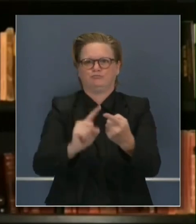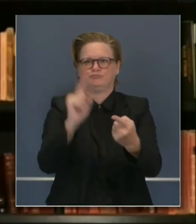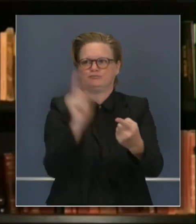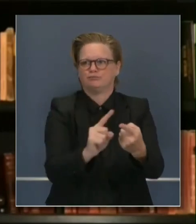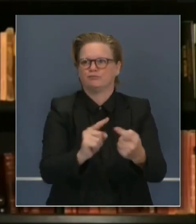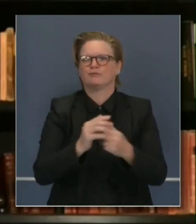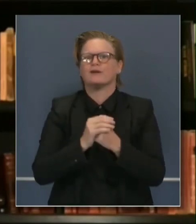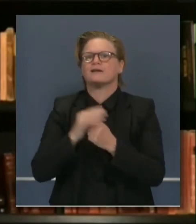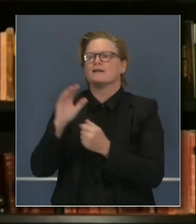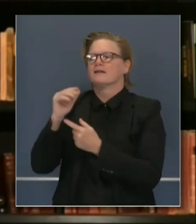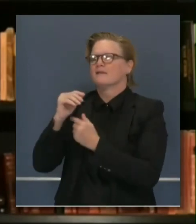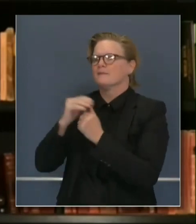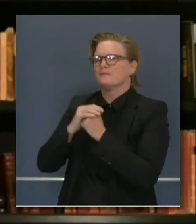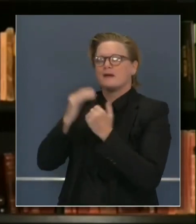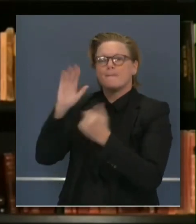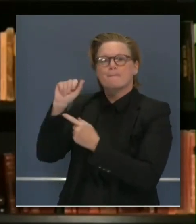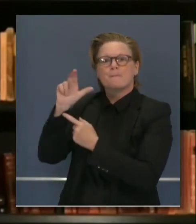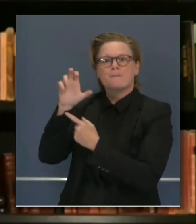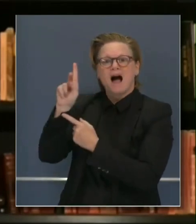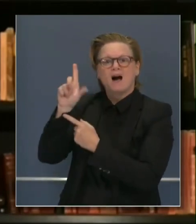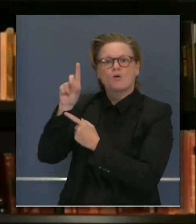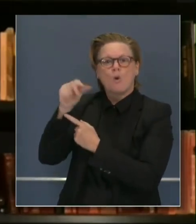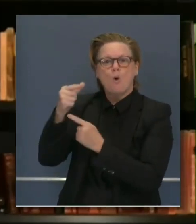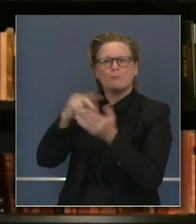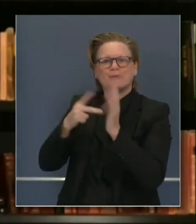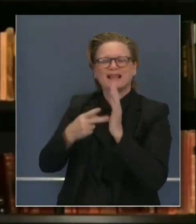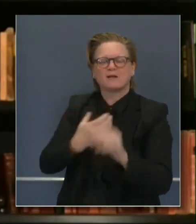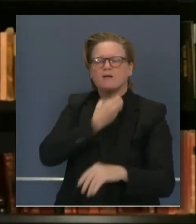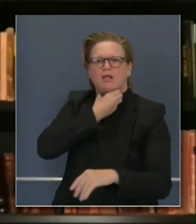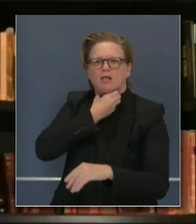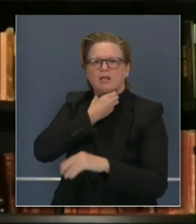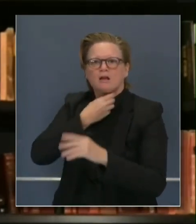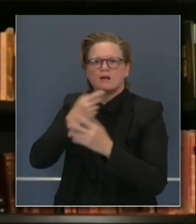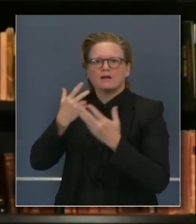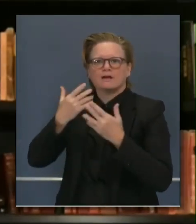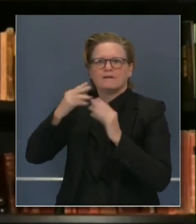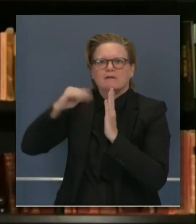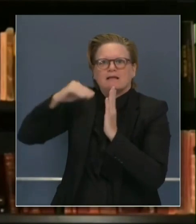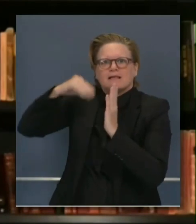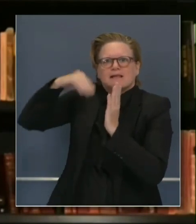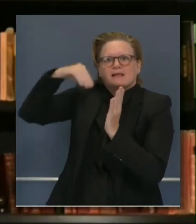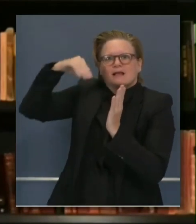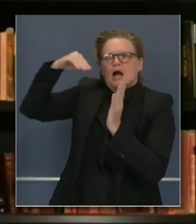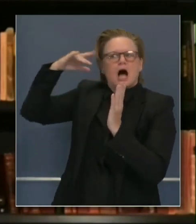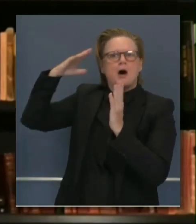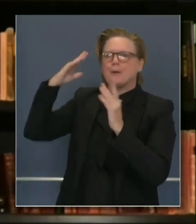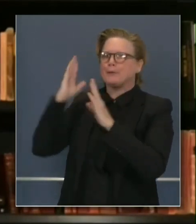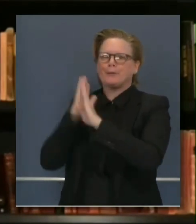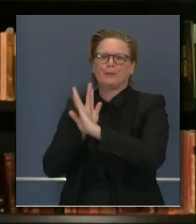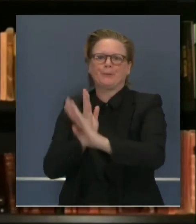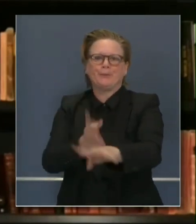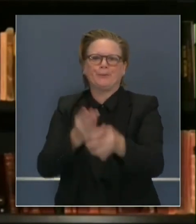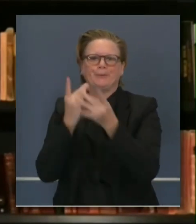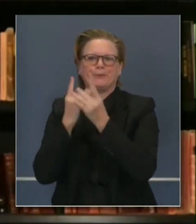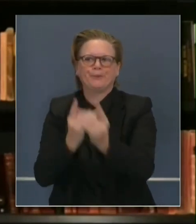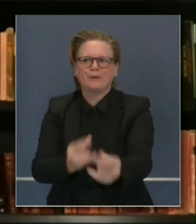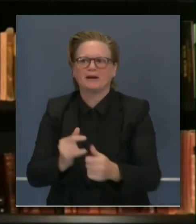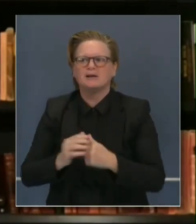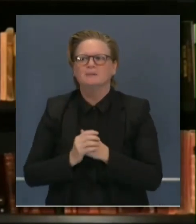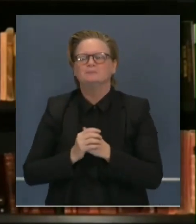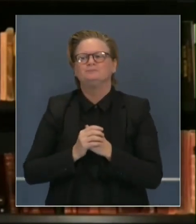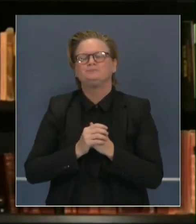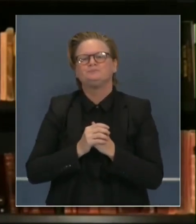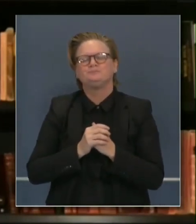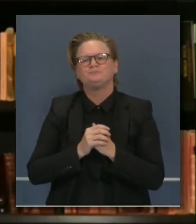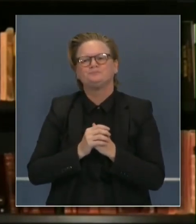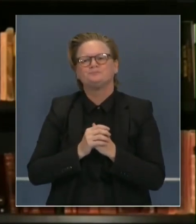we've made tremendous progress on the backlog. You may recall, and I encourage you to reflect back on multiple presentations where we actually